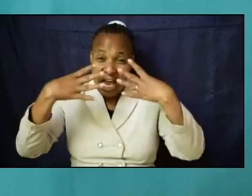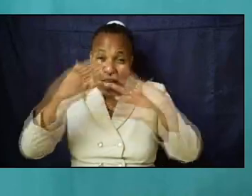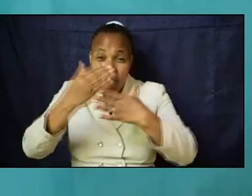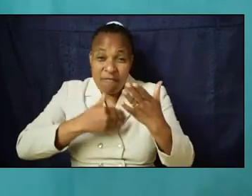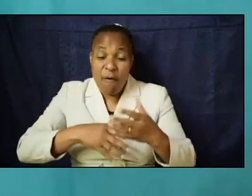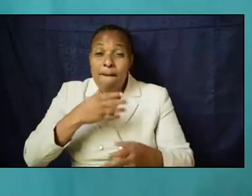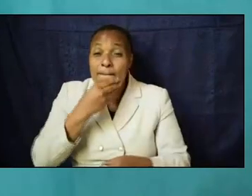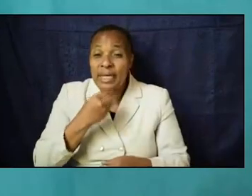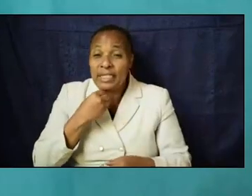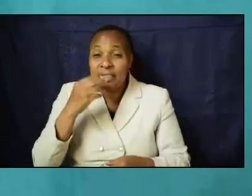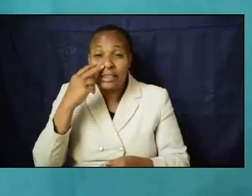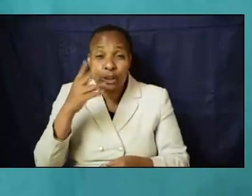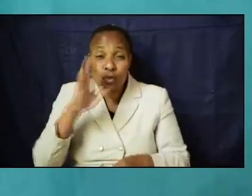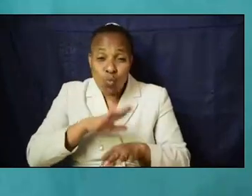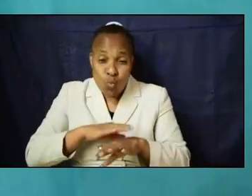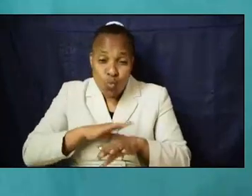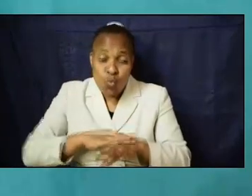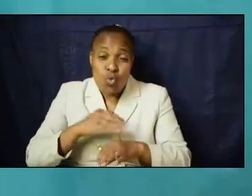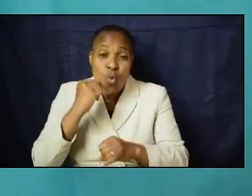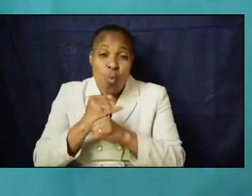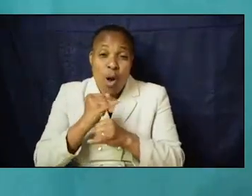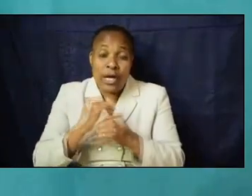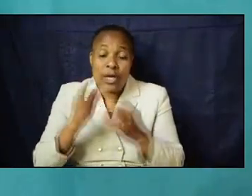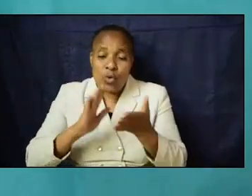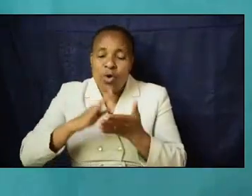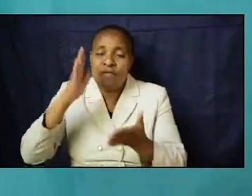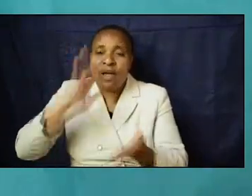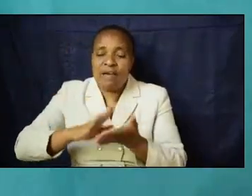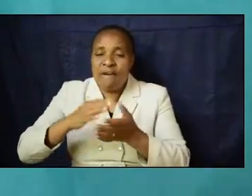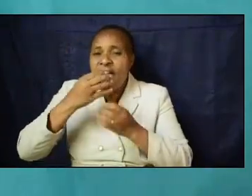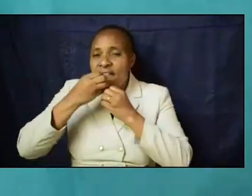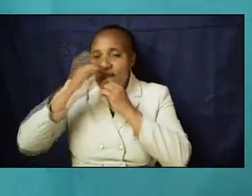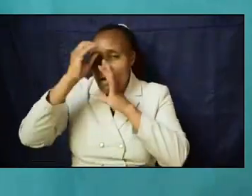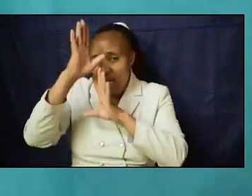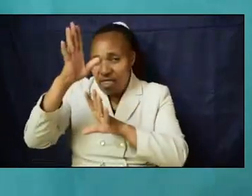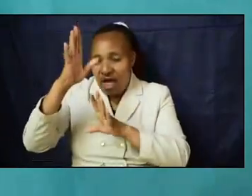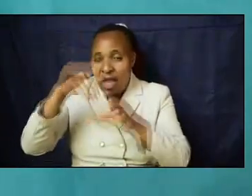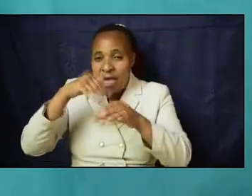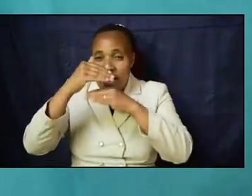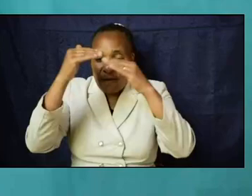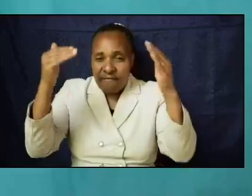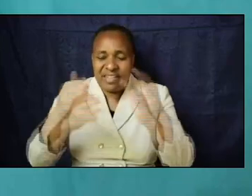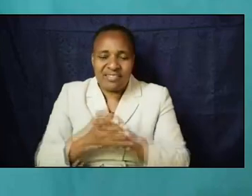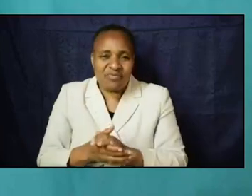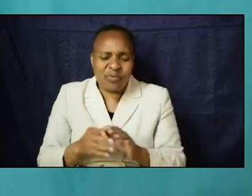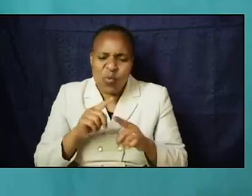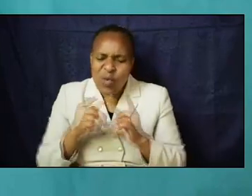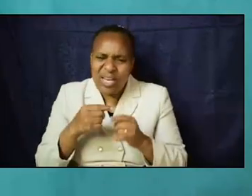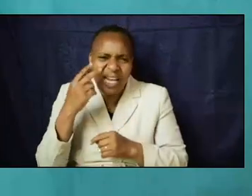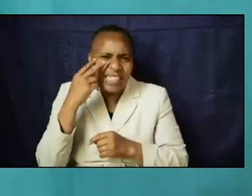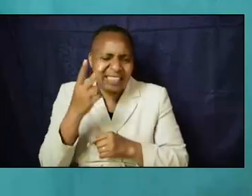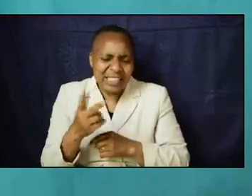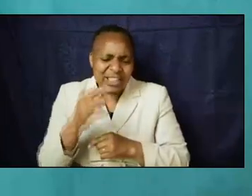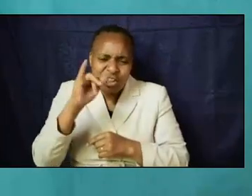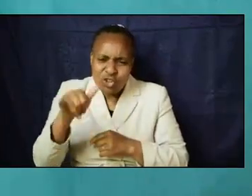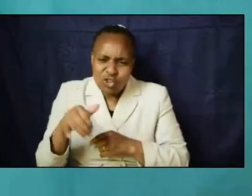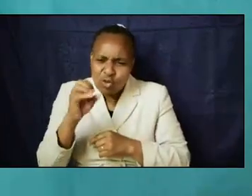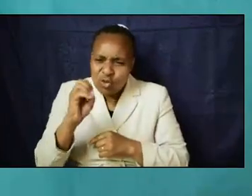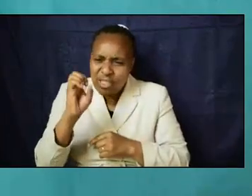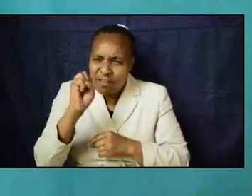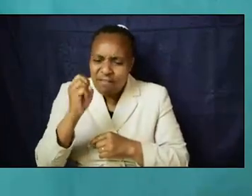your good works and glorify your Father which is in heaven. When I look at Joseph, I see a